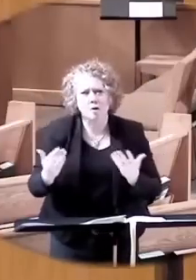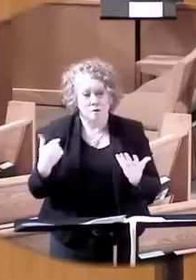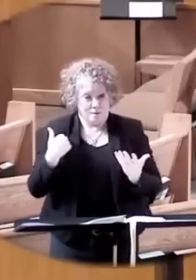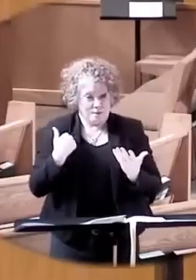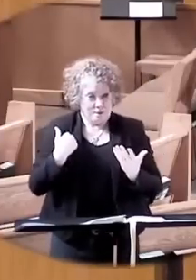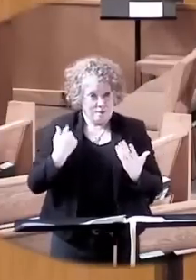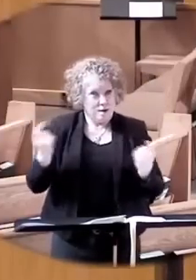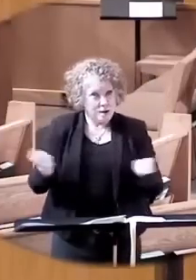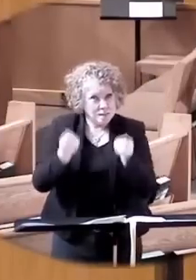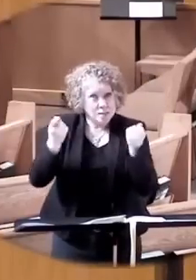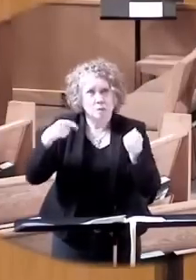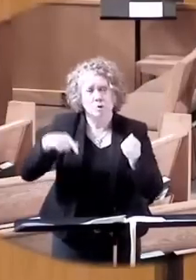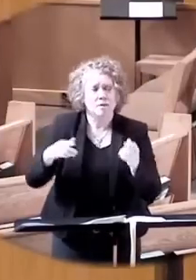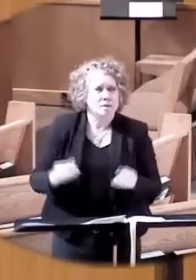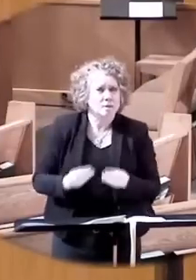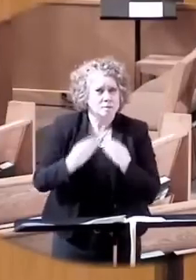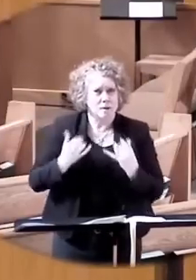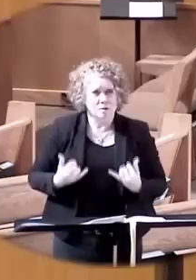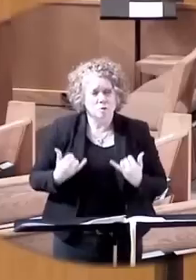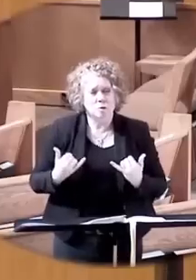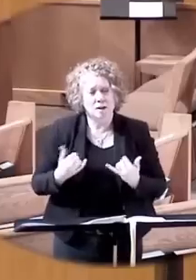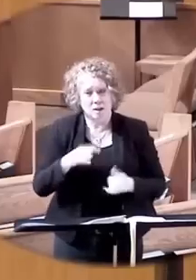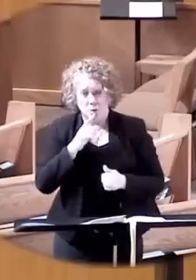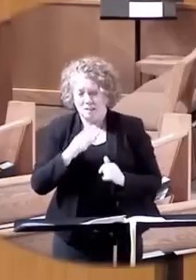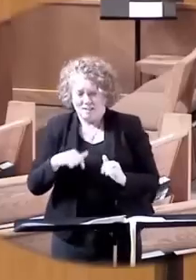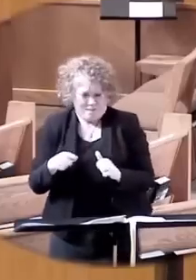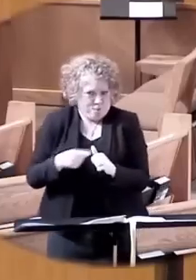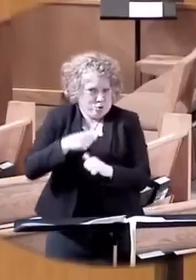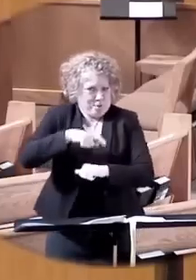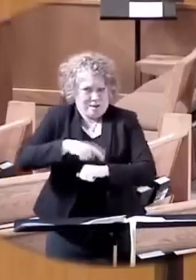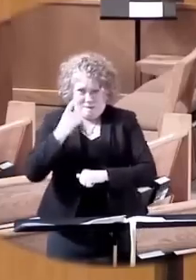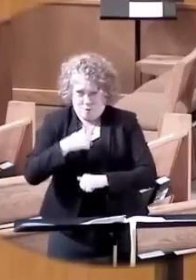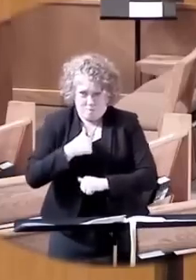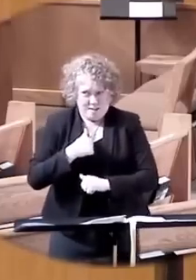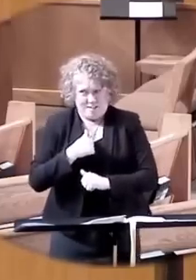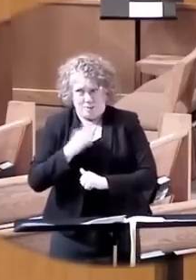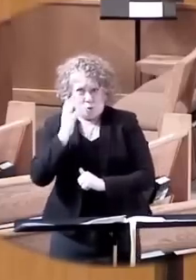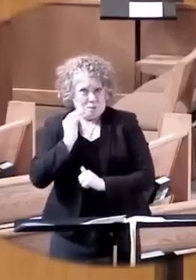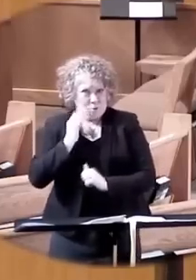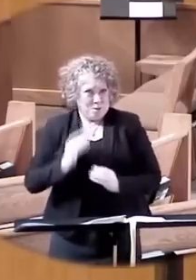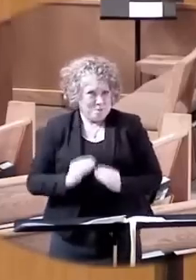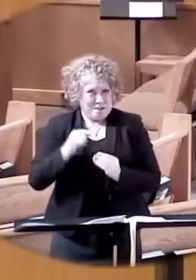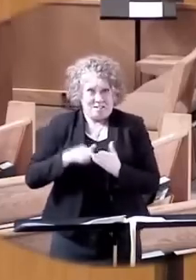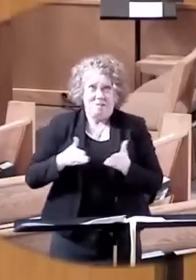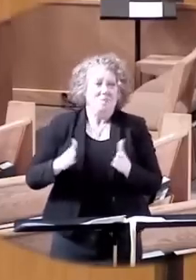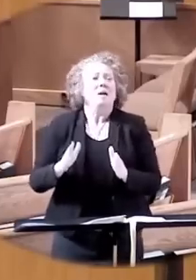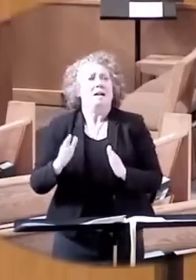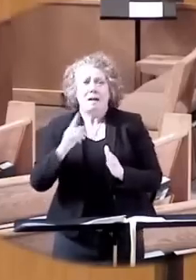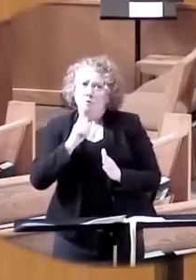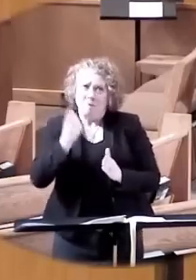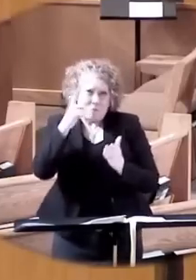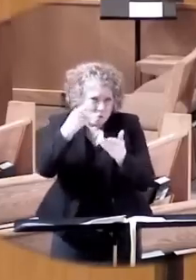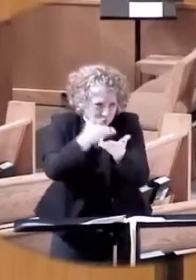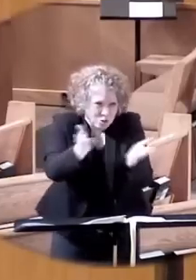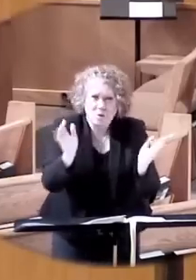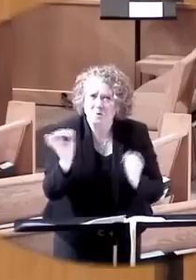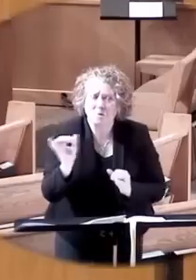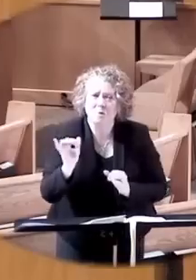which is certainly a novelty for me and for all participating, I keep imagining the